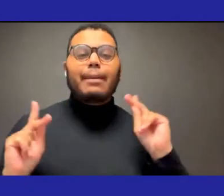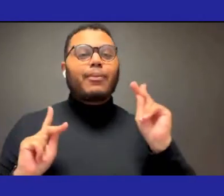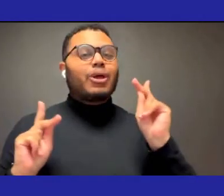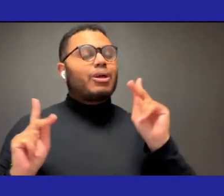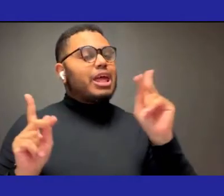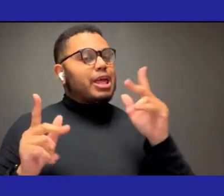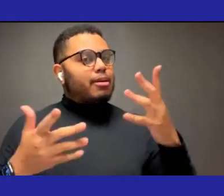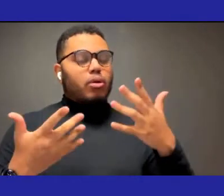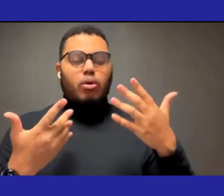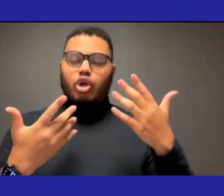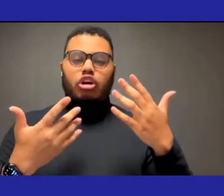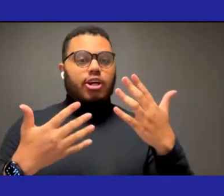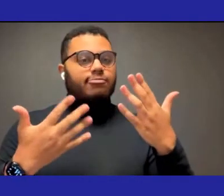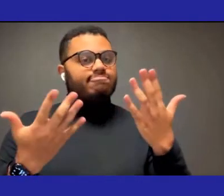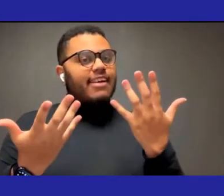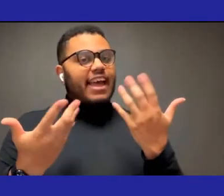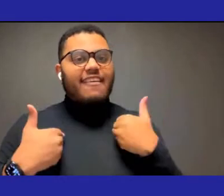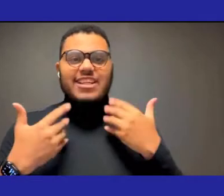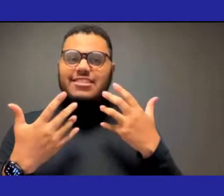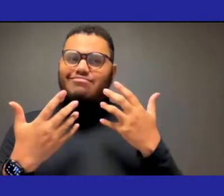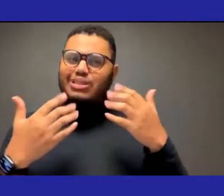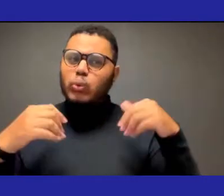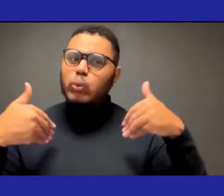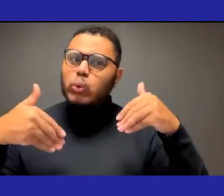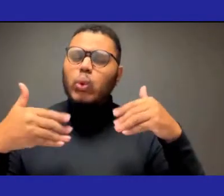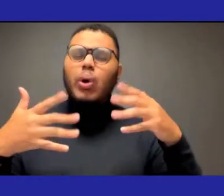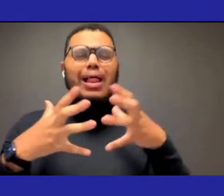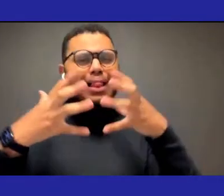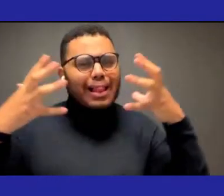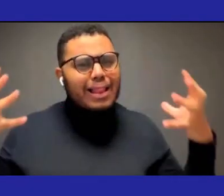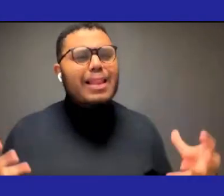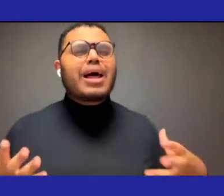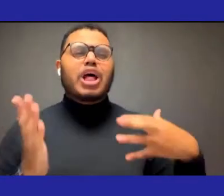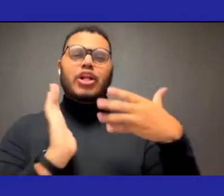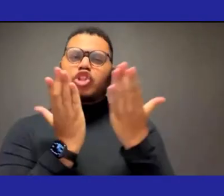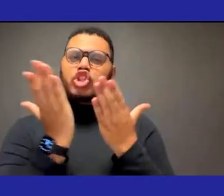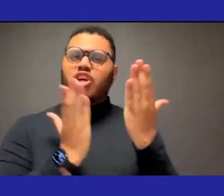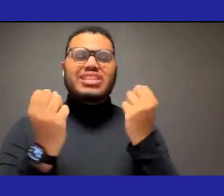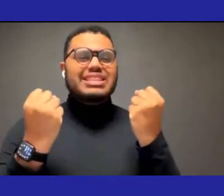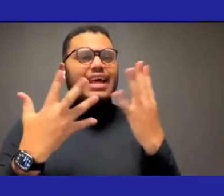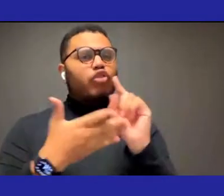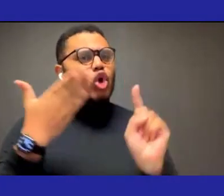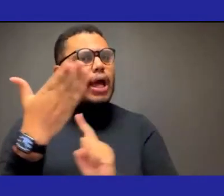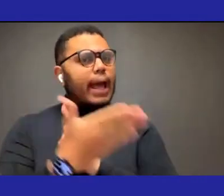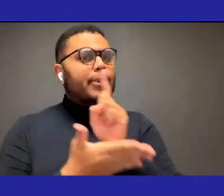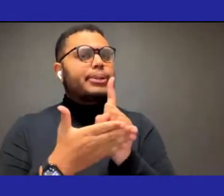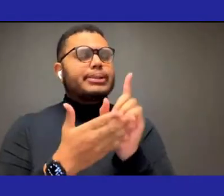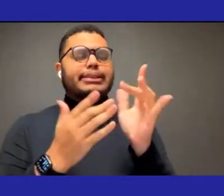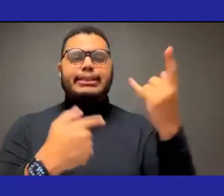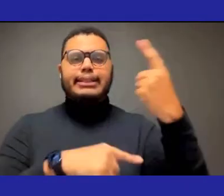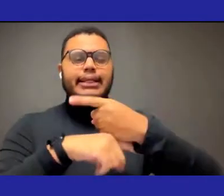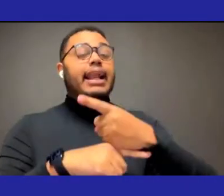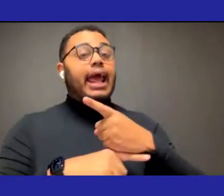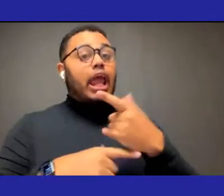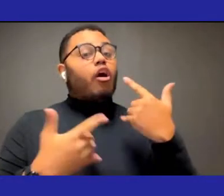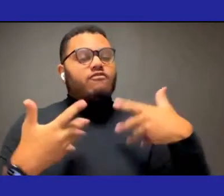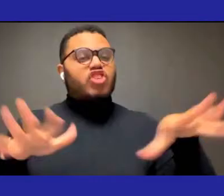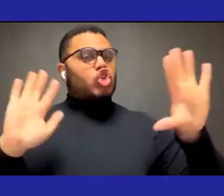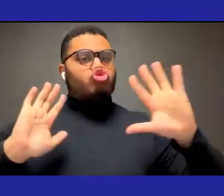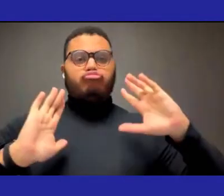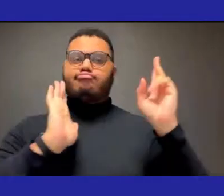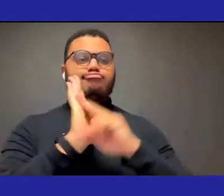services, several hours a day of services, have all been registered with their personal assistants. Moving over to